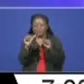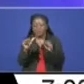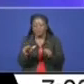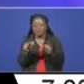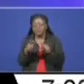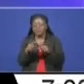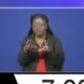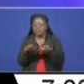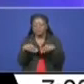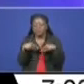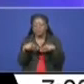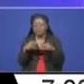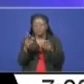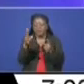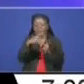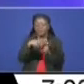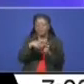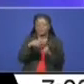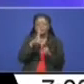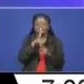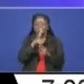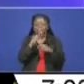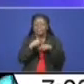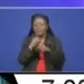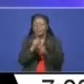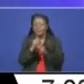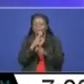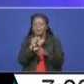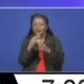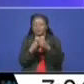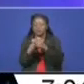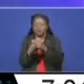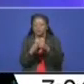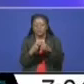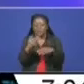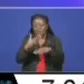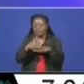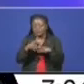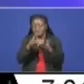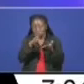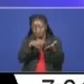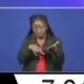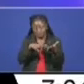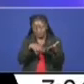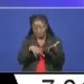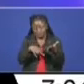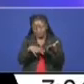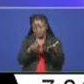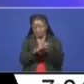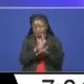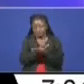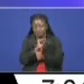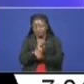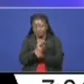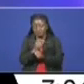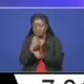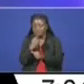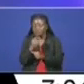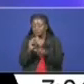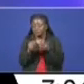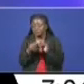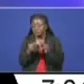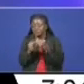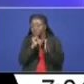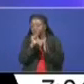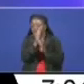Officers. Pinder says after reviewing the documents, it was determined that there were a number of illegalities. While the union may have